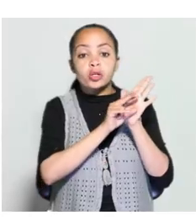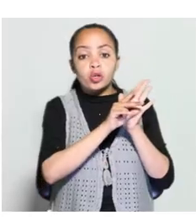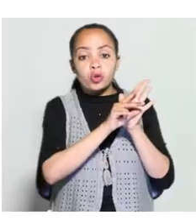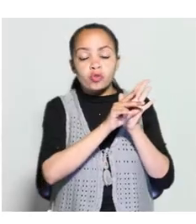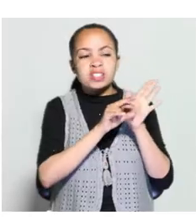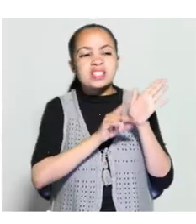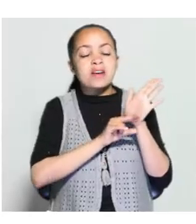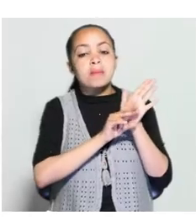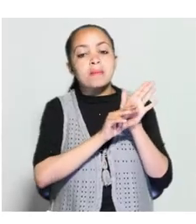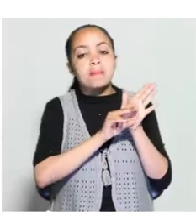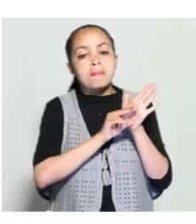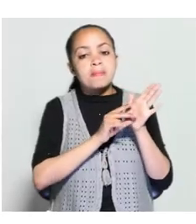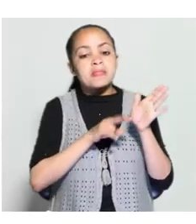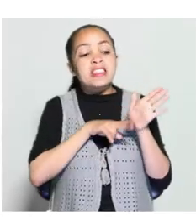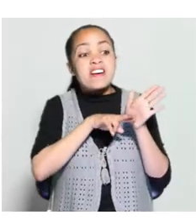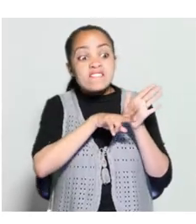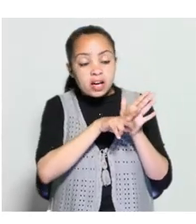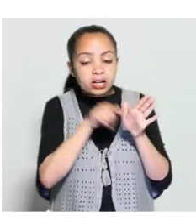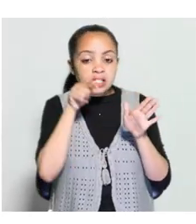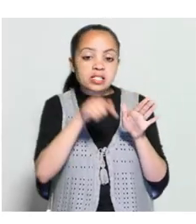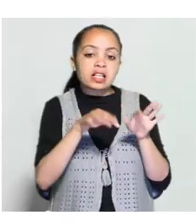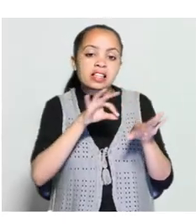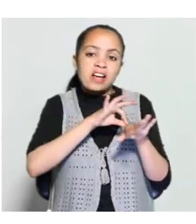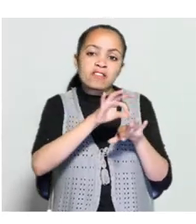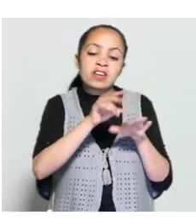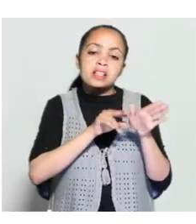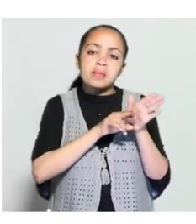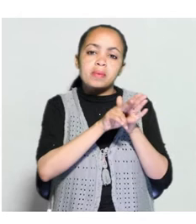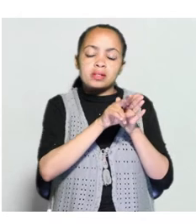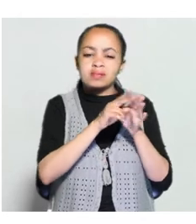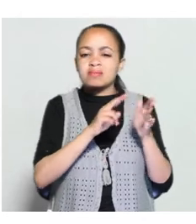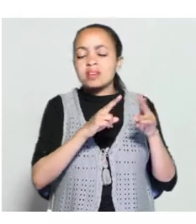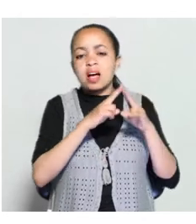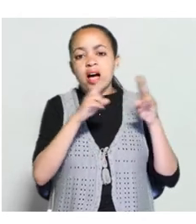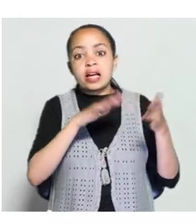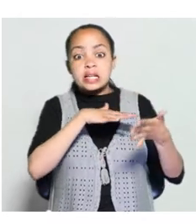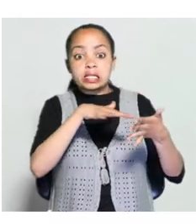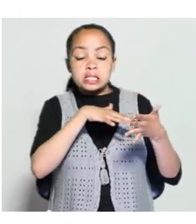bacteriophage or a virus that infects bacteria. It is highly stable one.